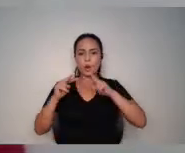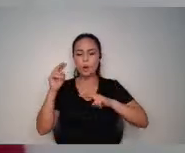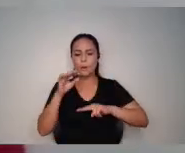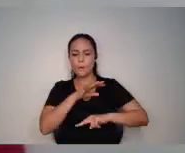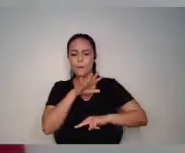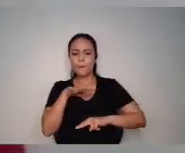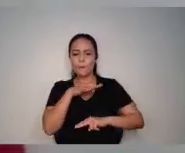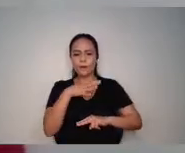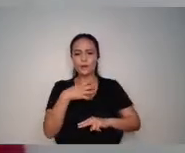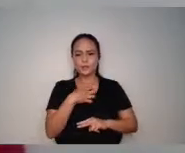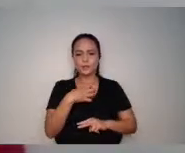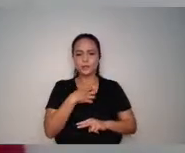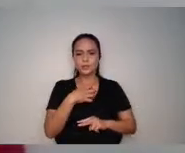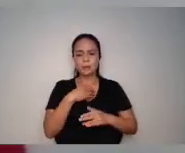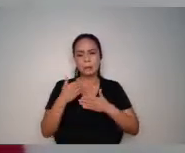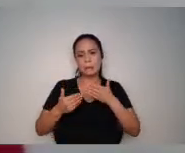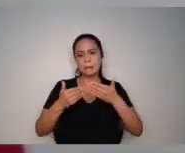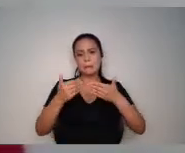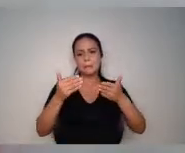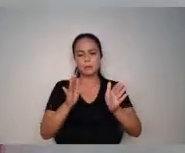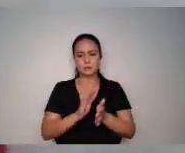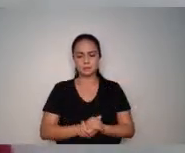need congressmen to look at it